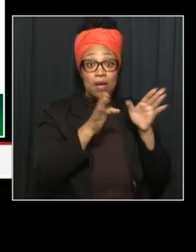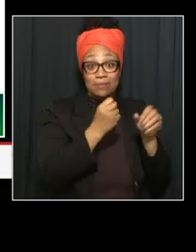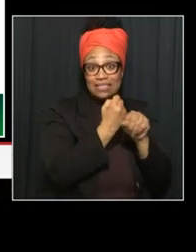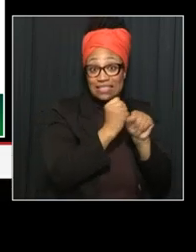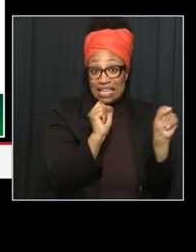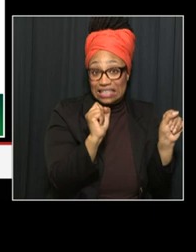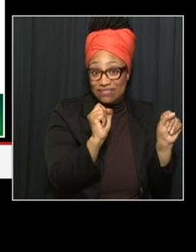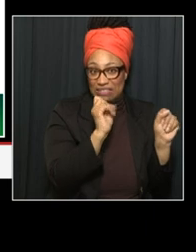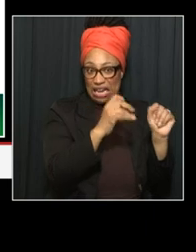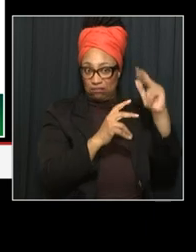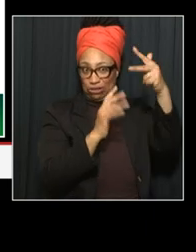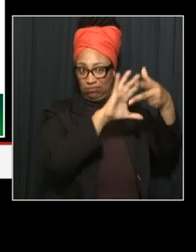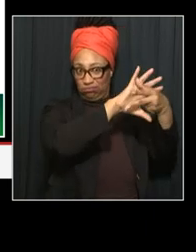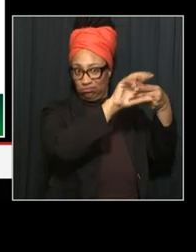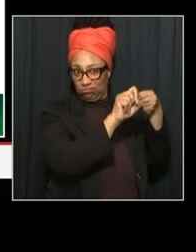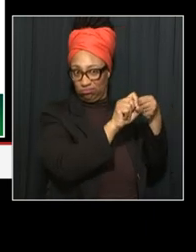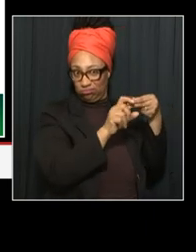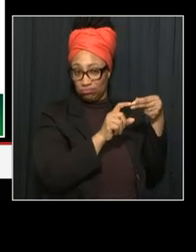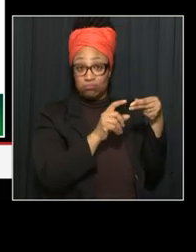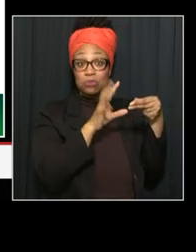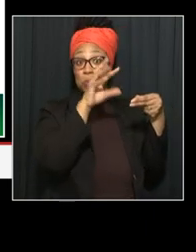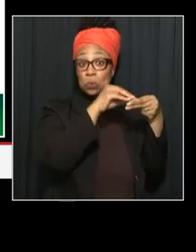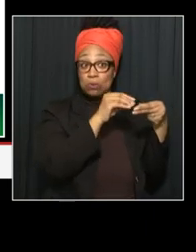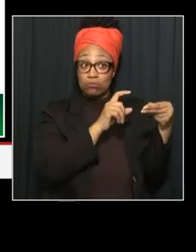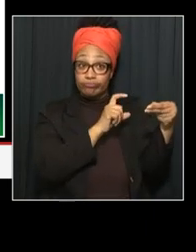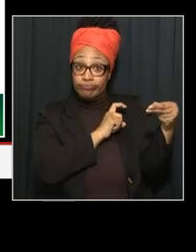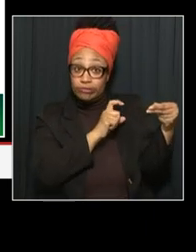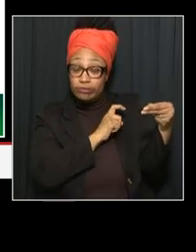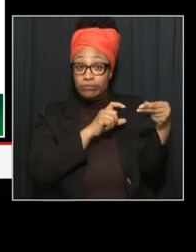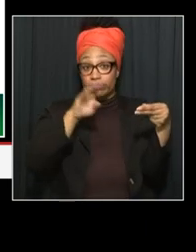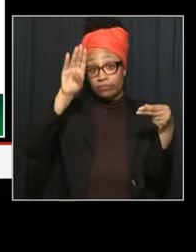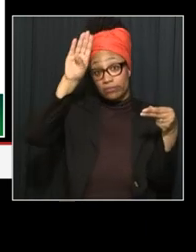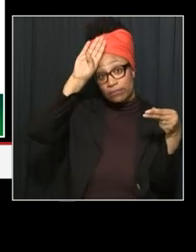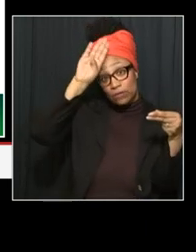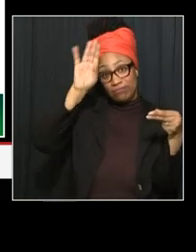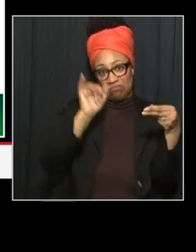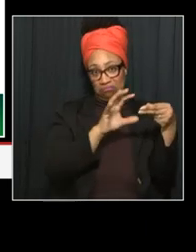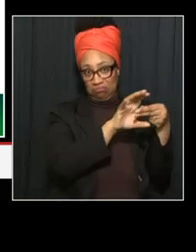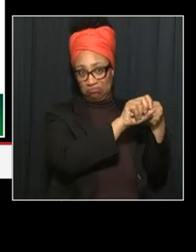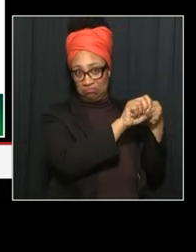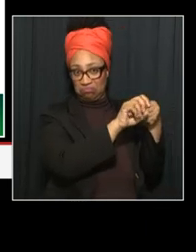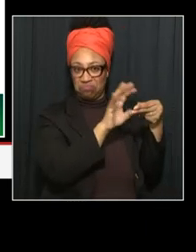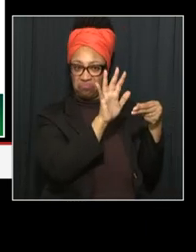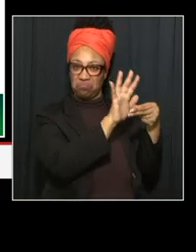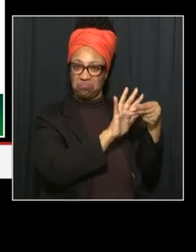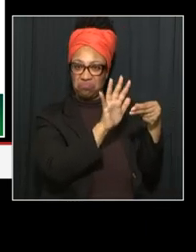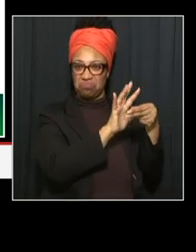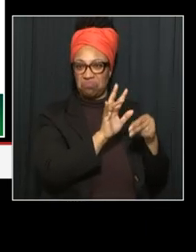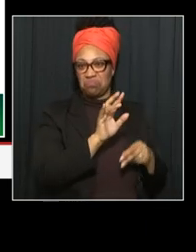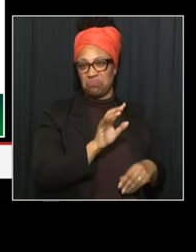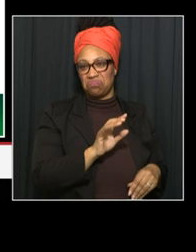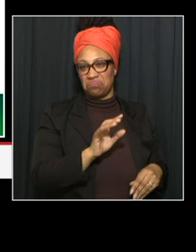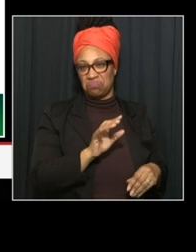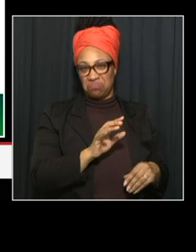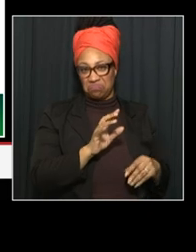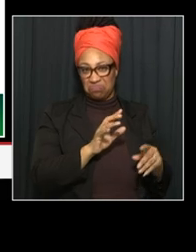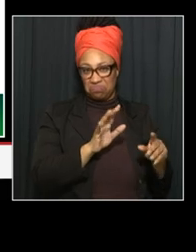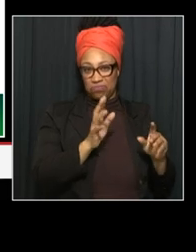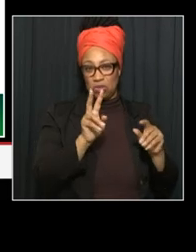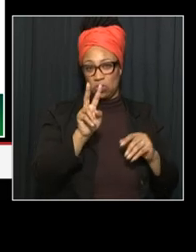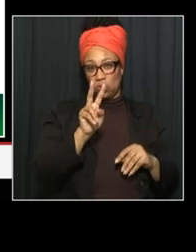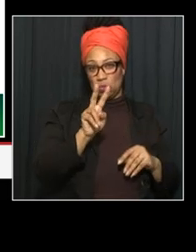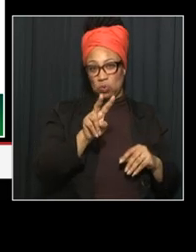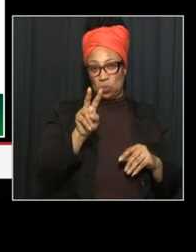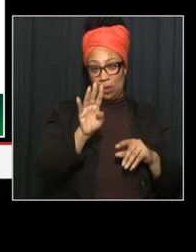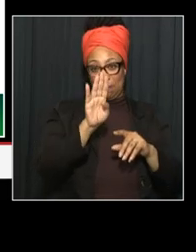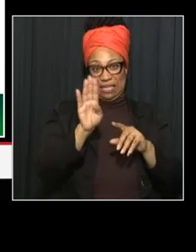largest parts are police and fire. Together represent probably 70% of that $2 billion. And finally, economic development